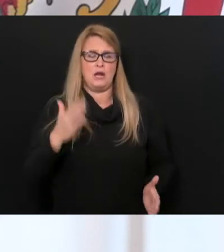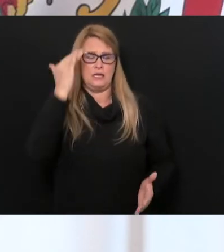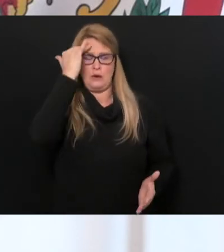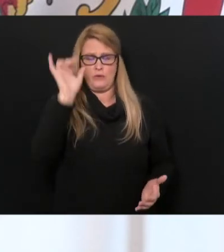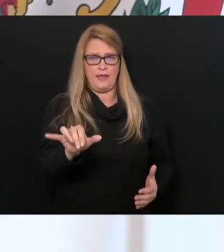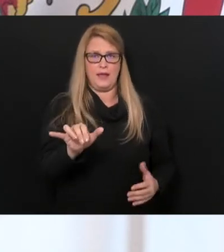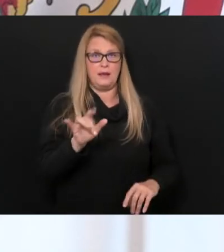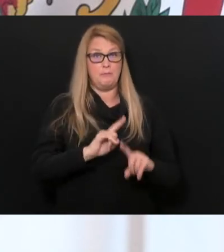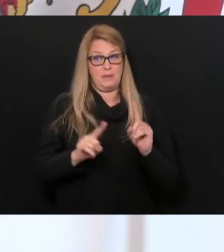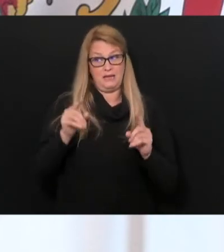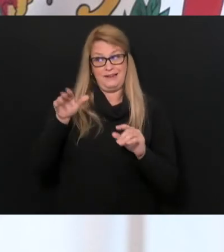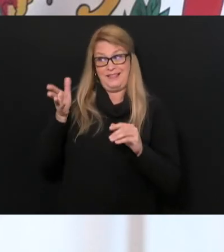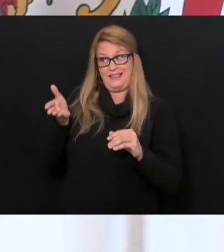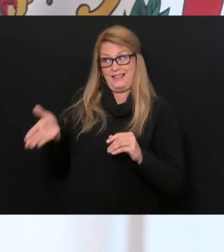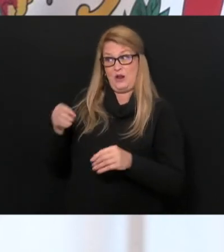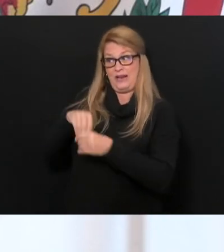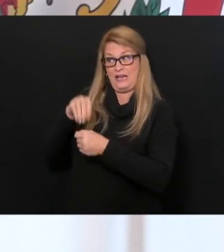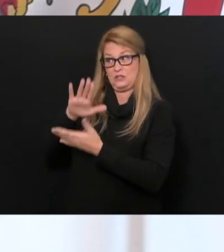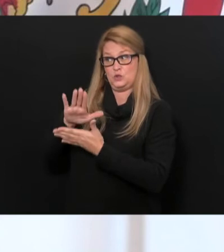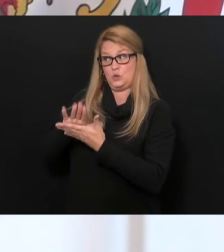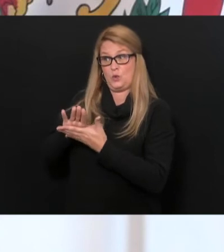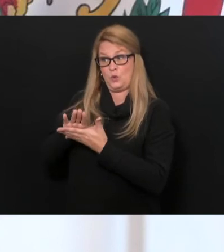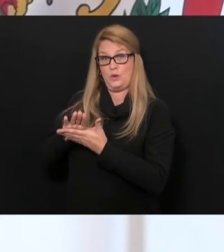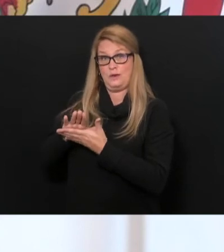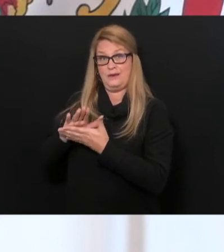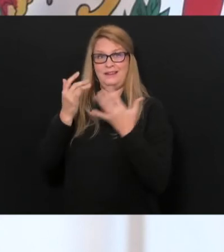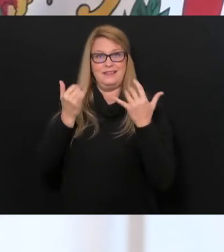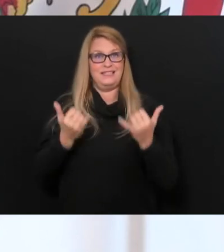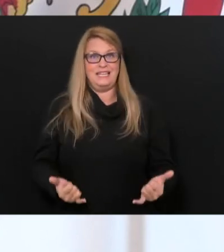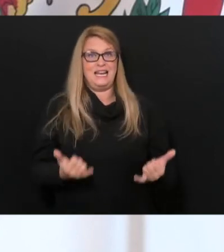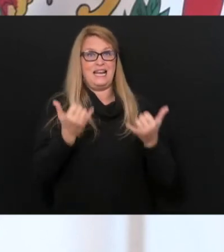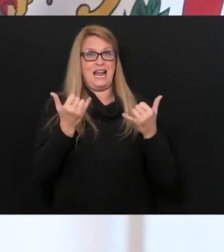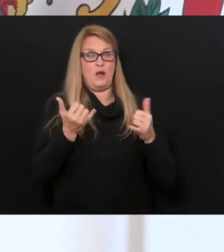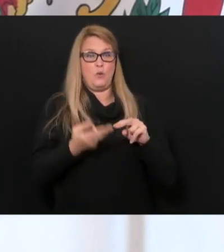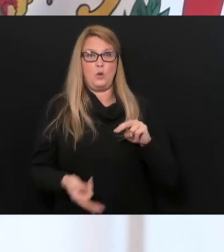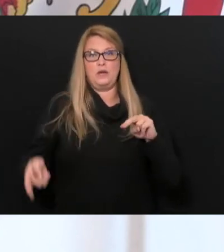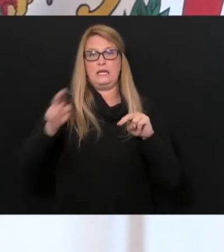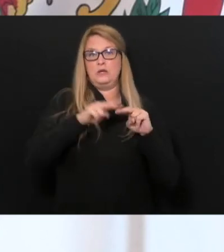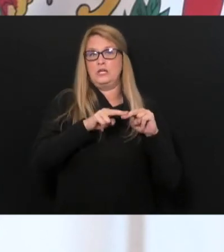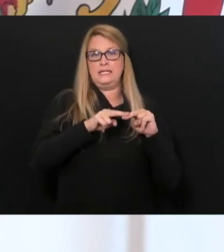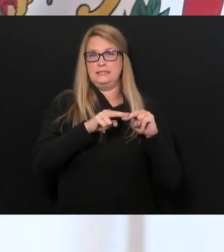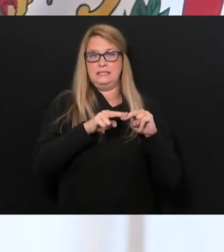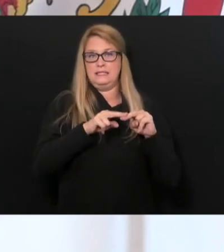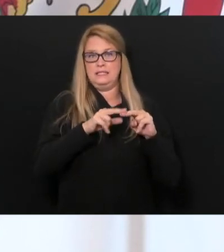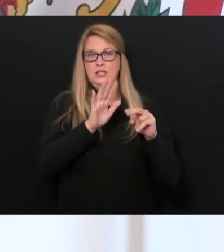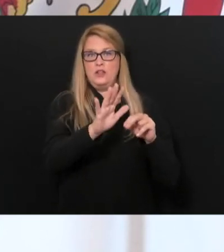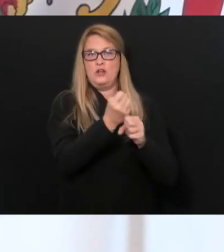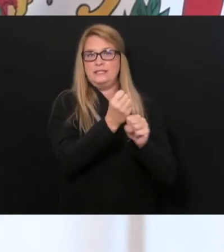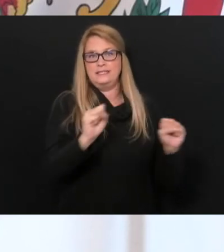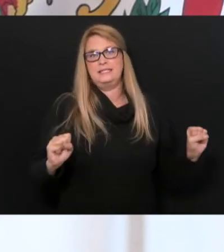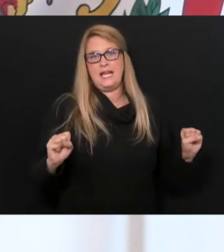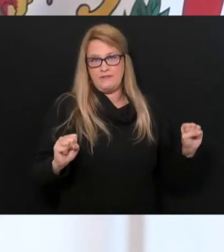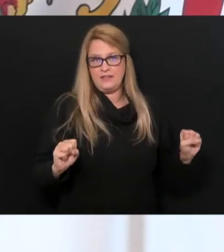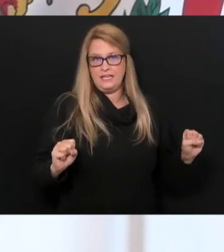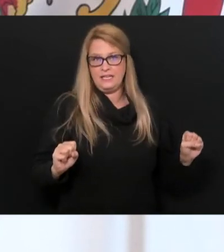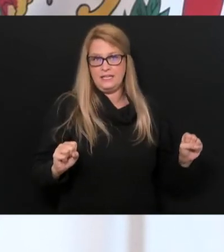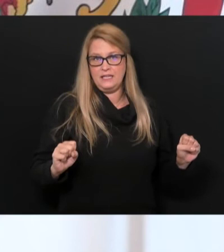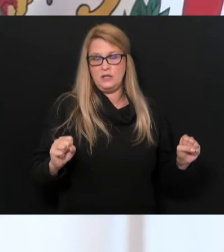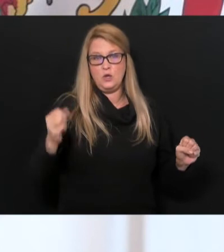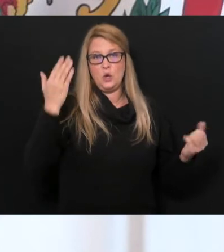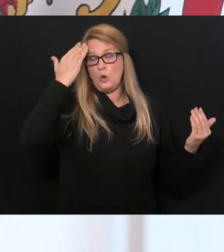were in school before, and now we're only increasing their safety level. We don't know